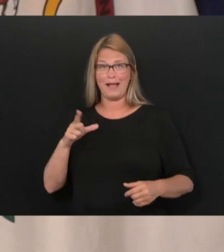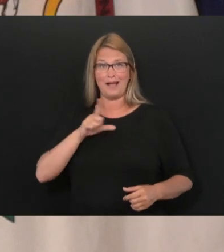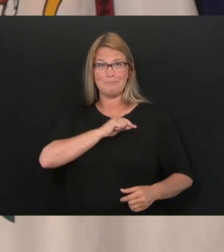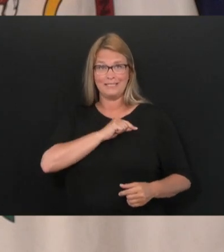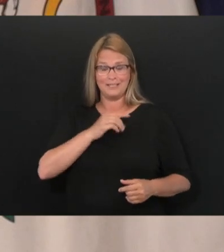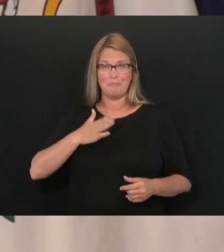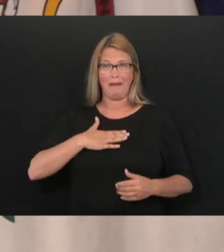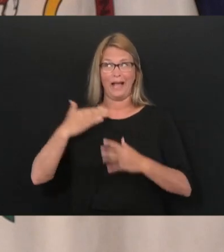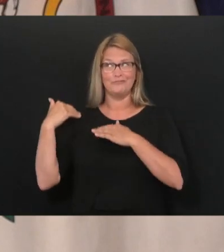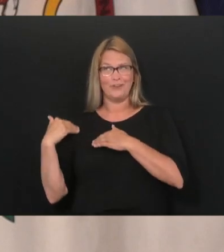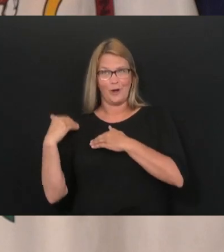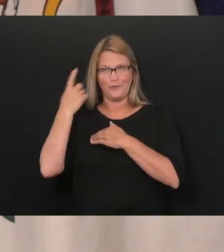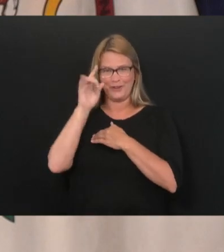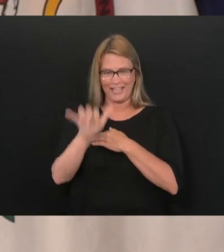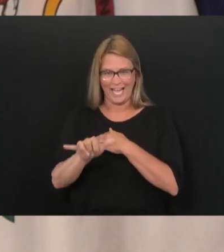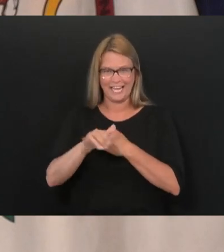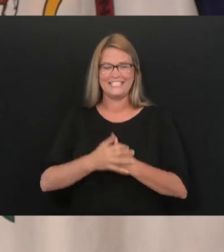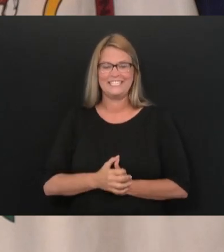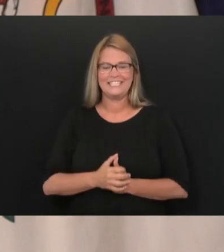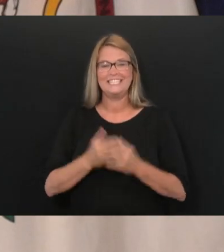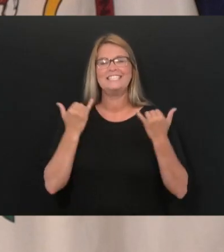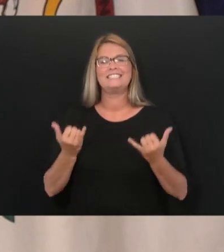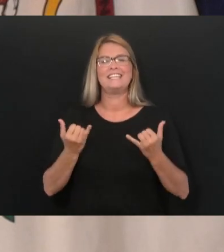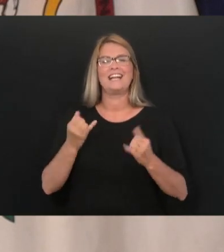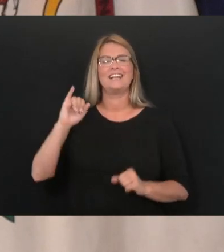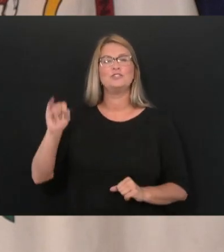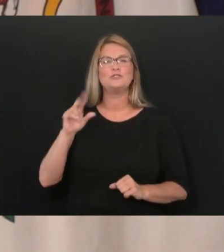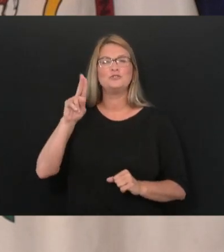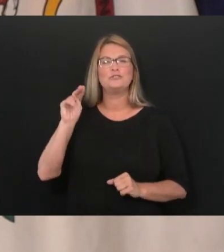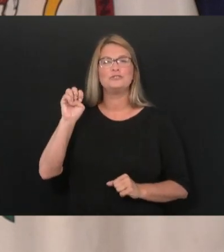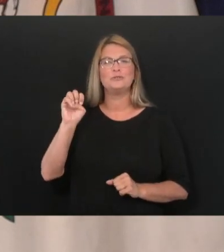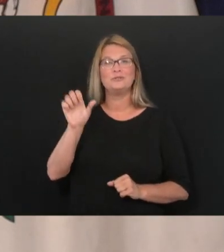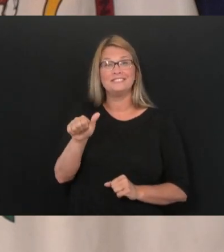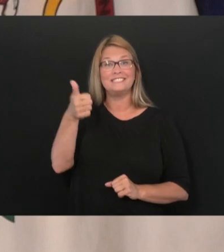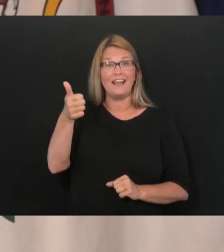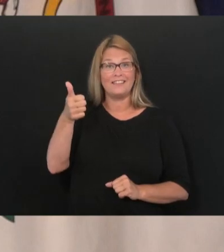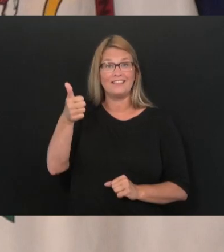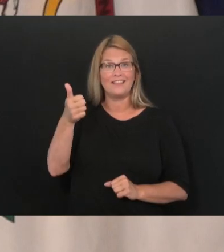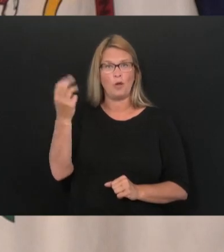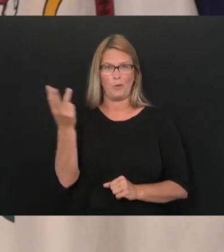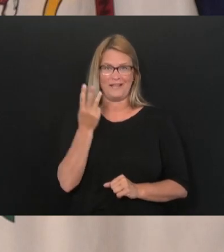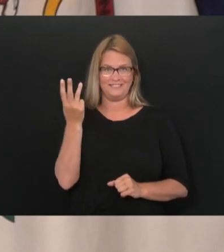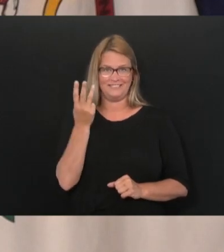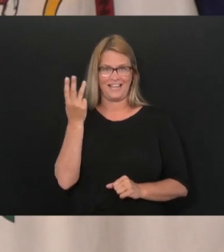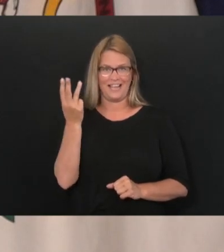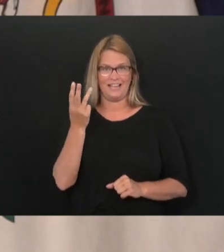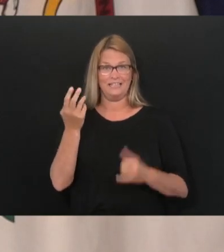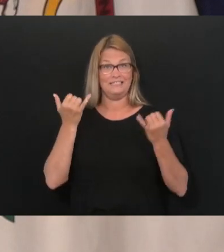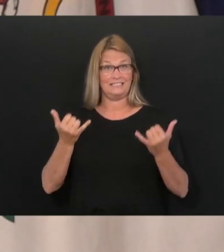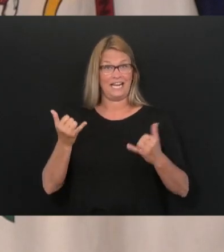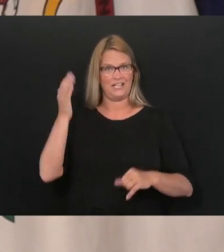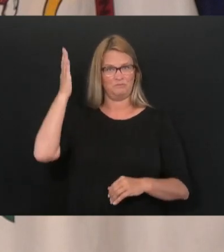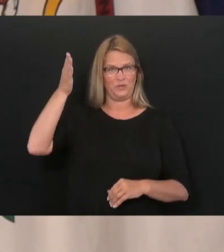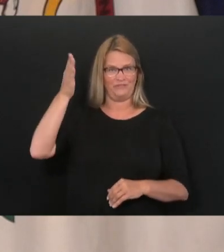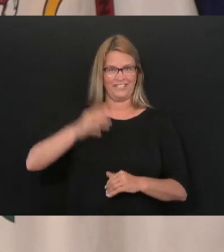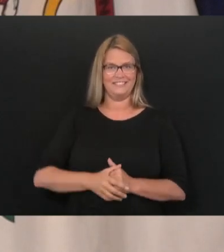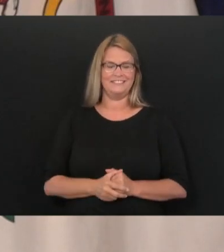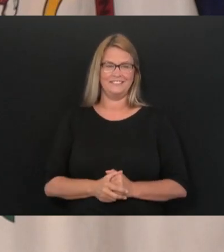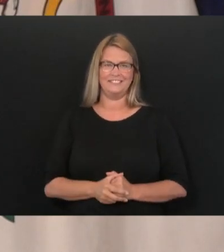my fault. But today is June the 10th, Wednesday, and this is our briefing today.